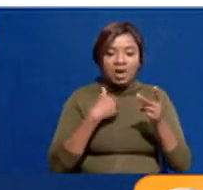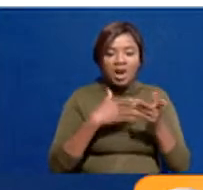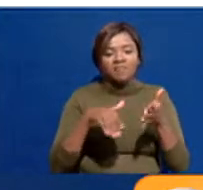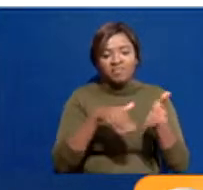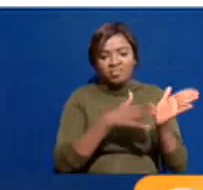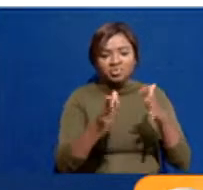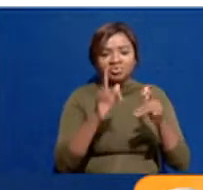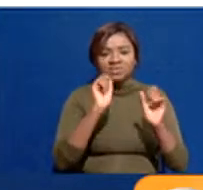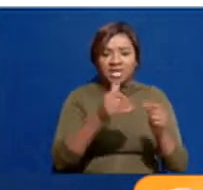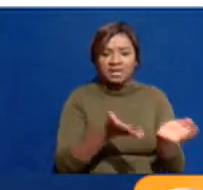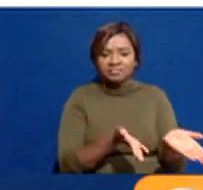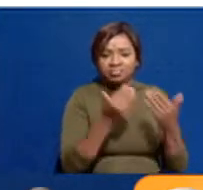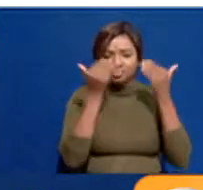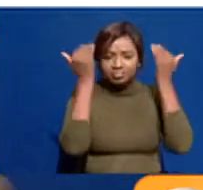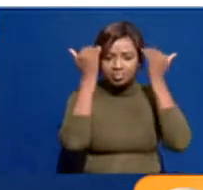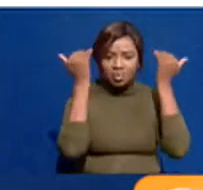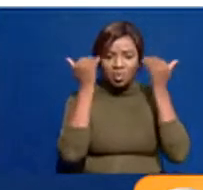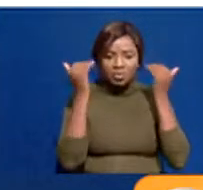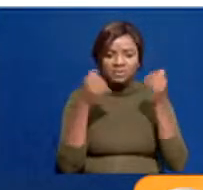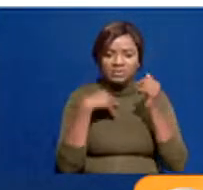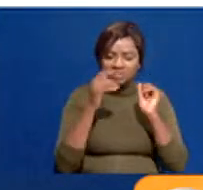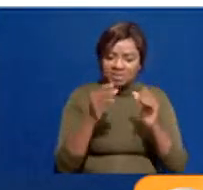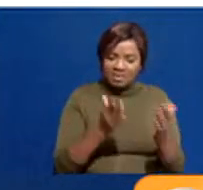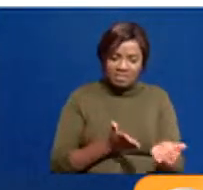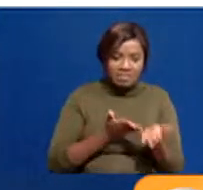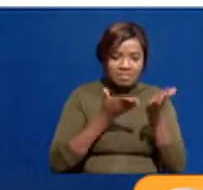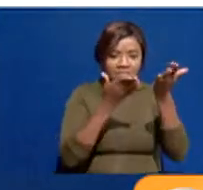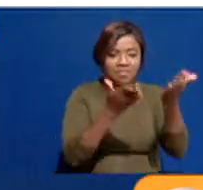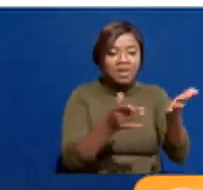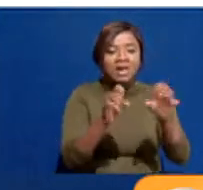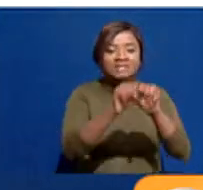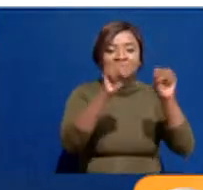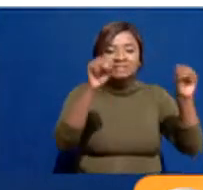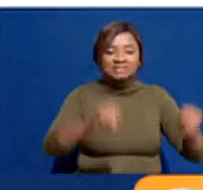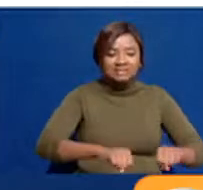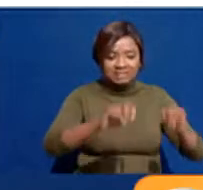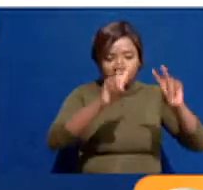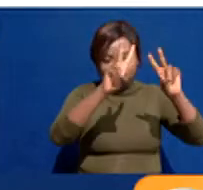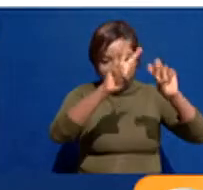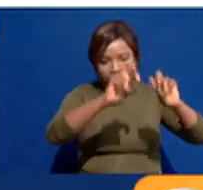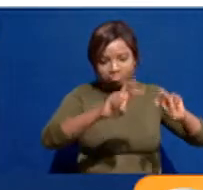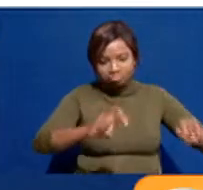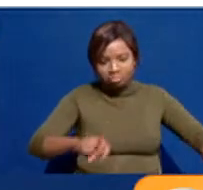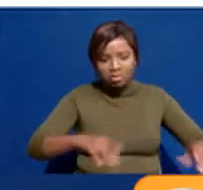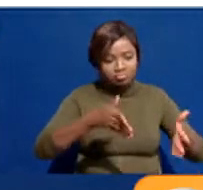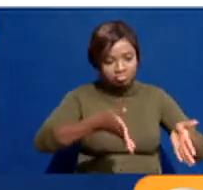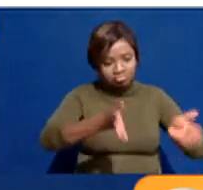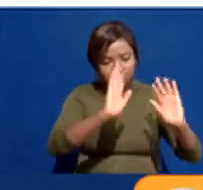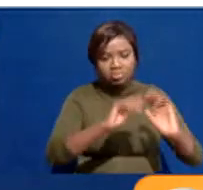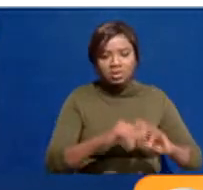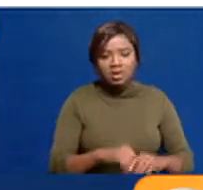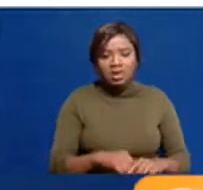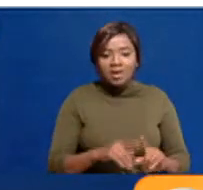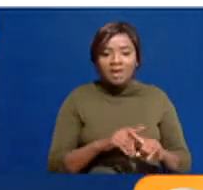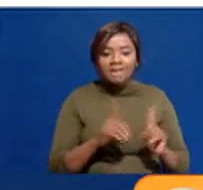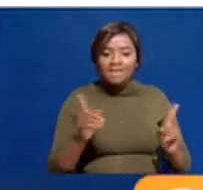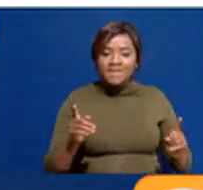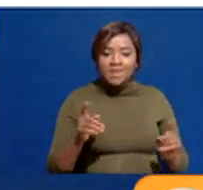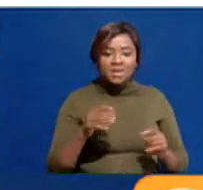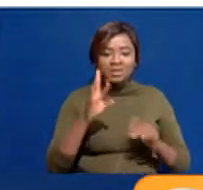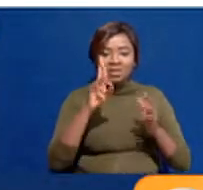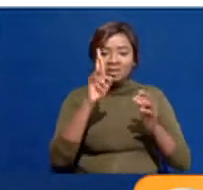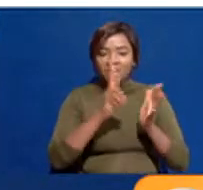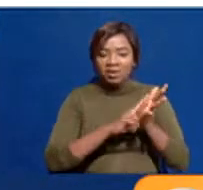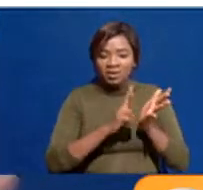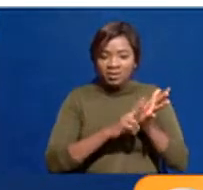case. They were given the scrutiny of the system by the Supreme Court. The registrar of the Supreme